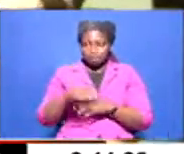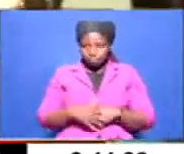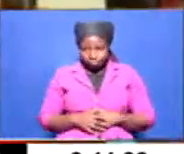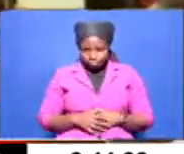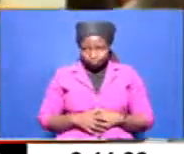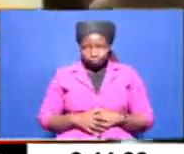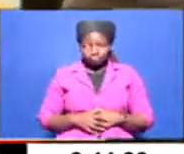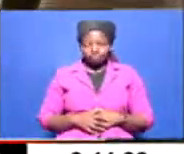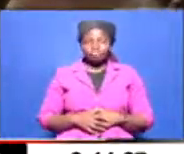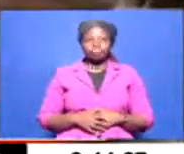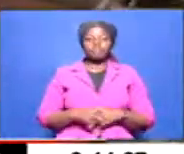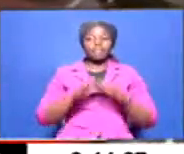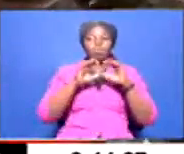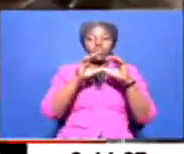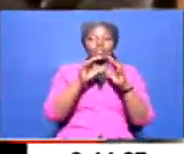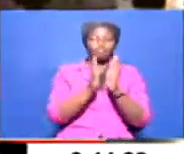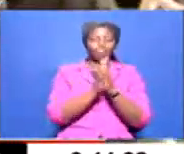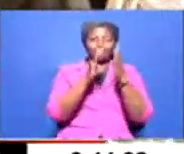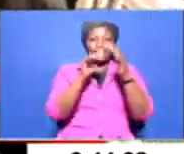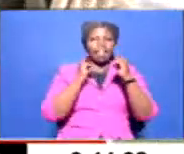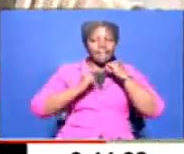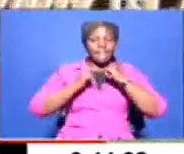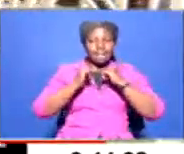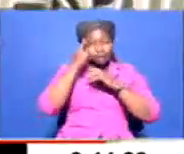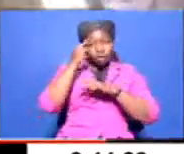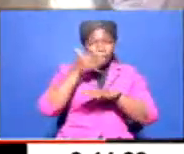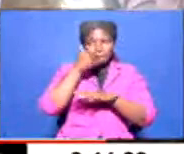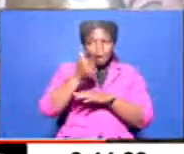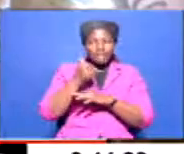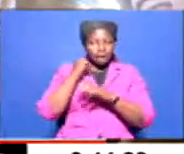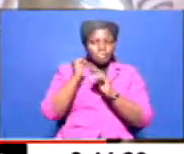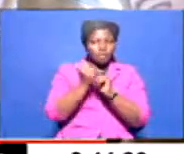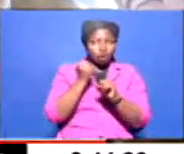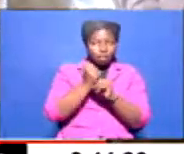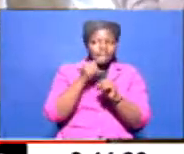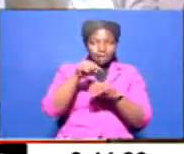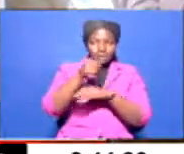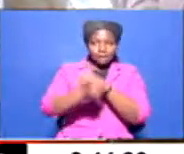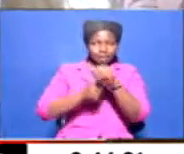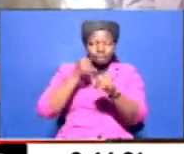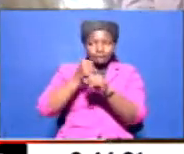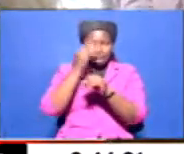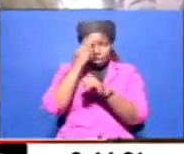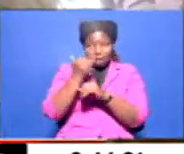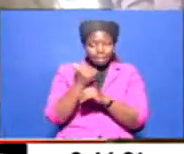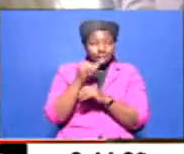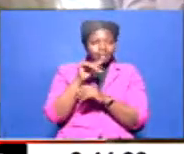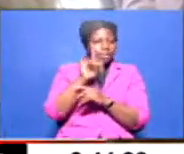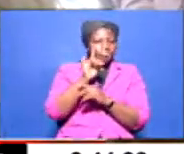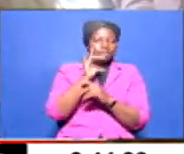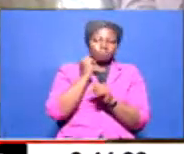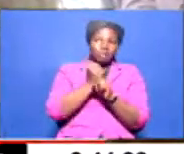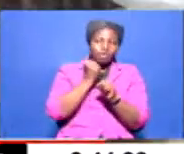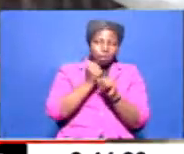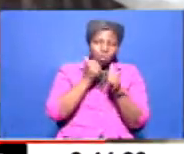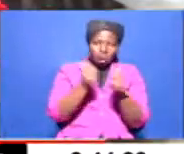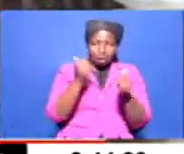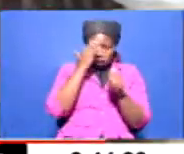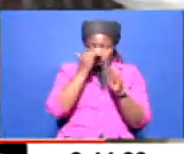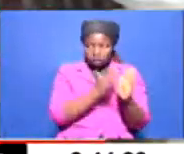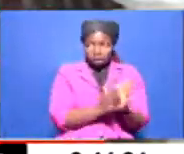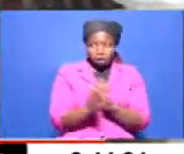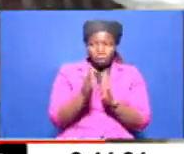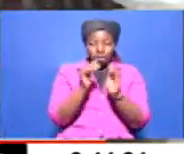hailed athletes for the best ever outing in this year's event, which she attributed to good preparations and immense support from the government. It